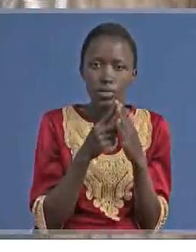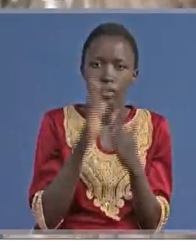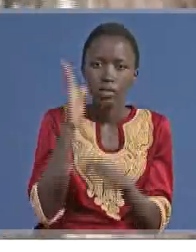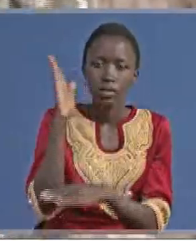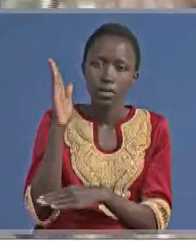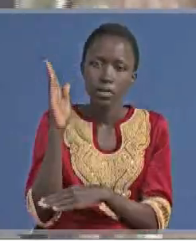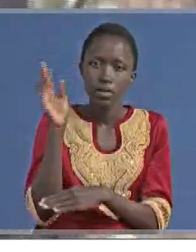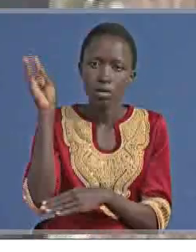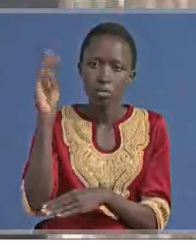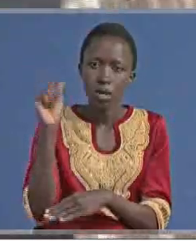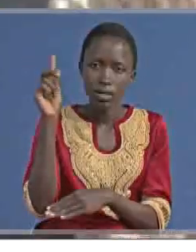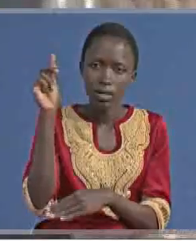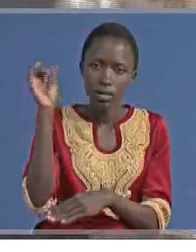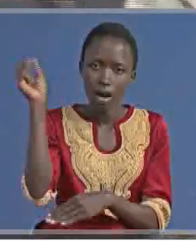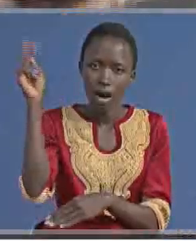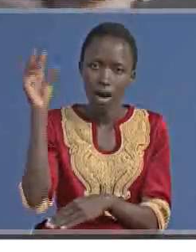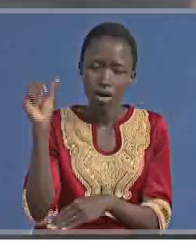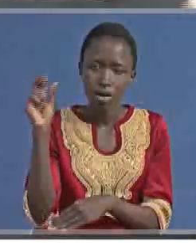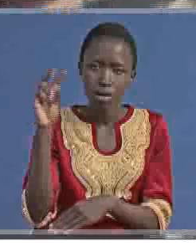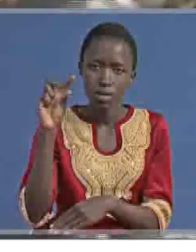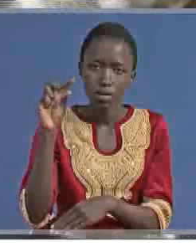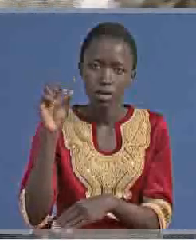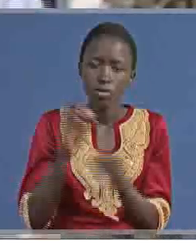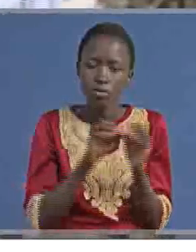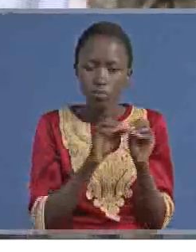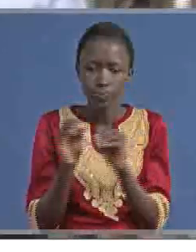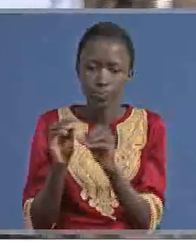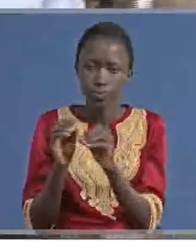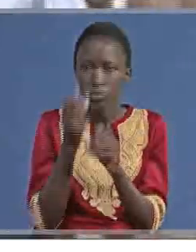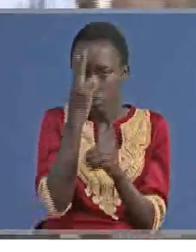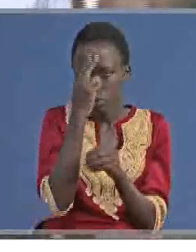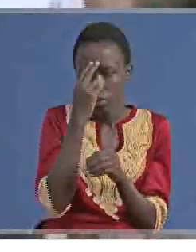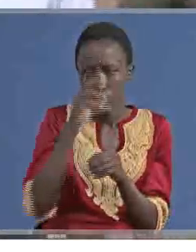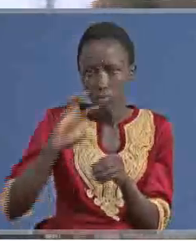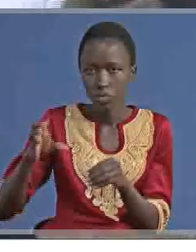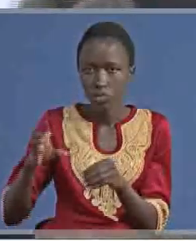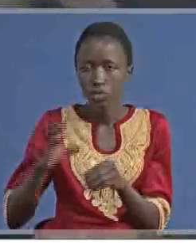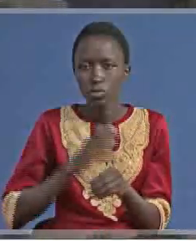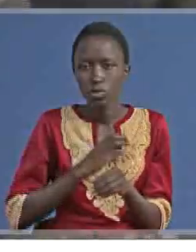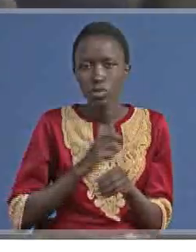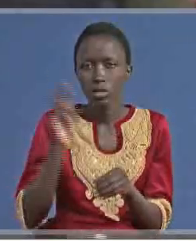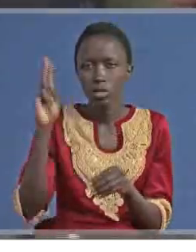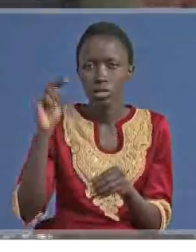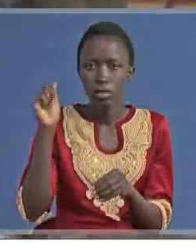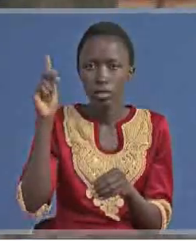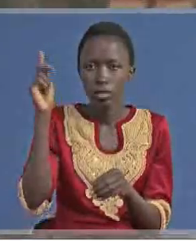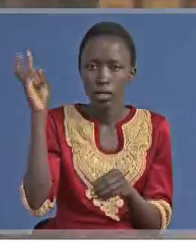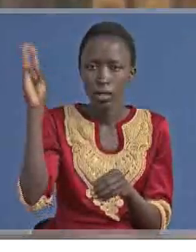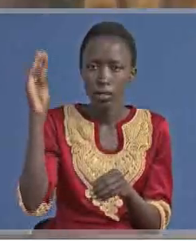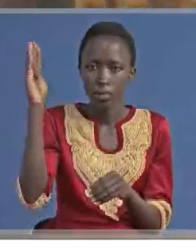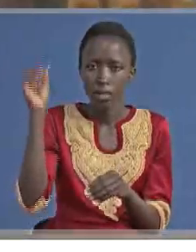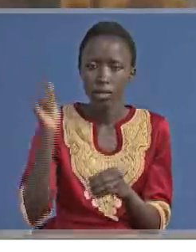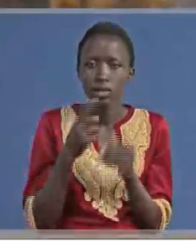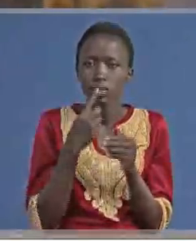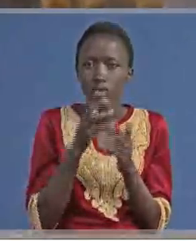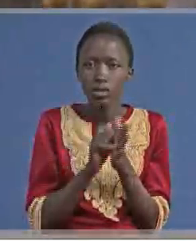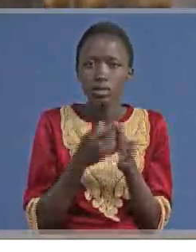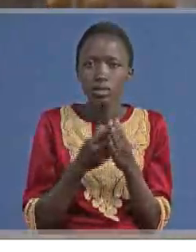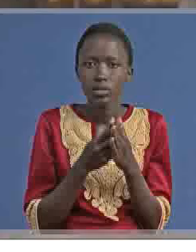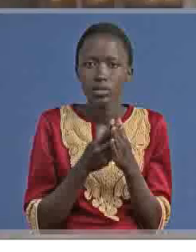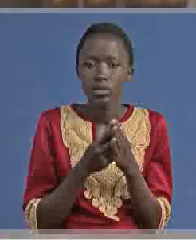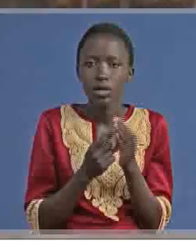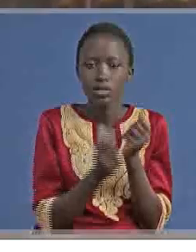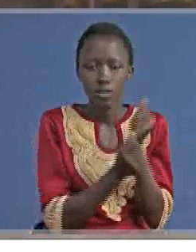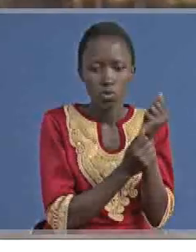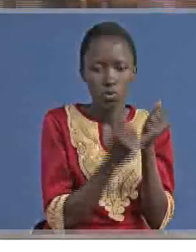Secretary Dr. Fred Matiang'i to initiate a transfer for Narok County Commissioner George Natembea, accusing him of taking